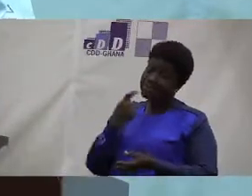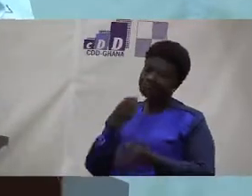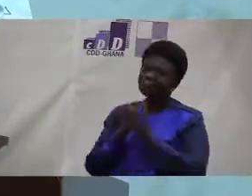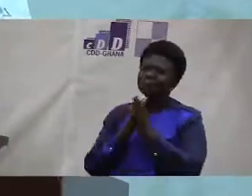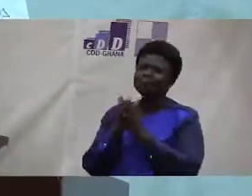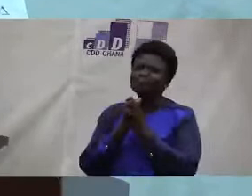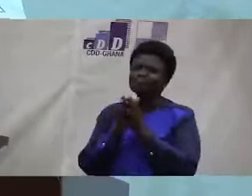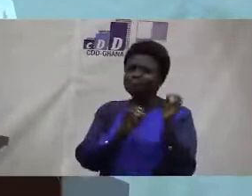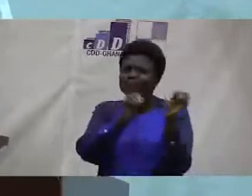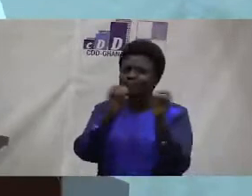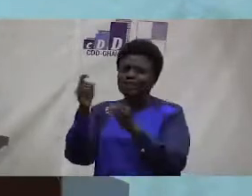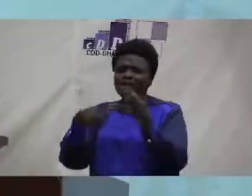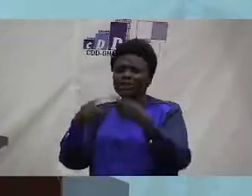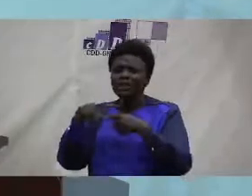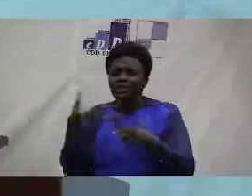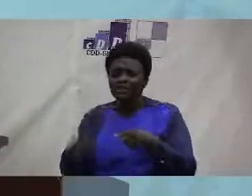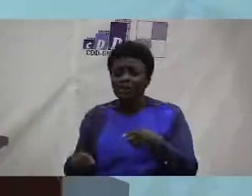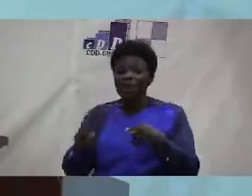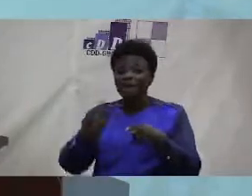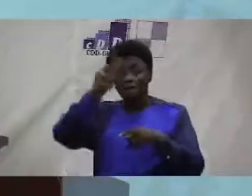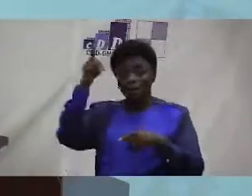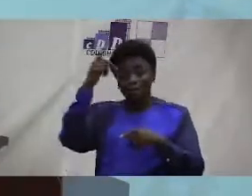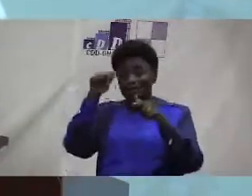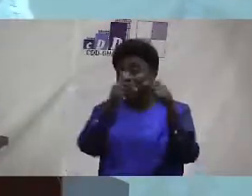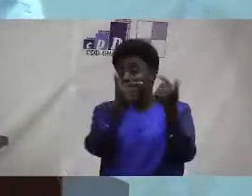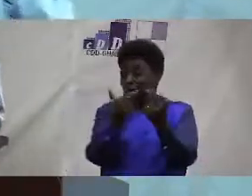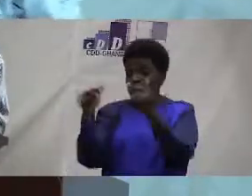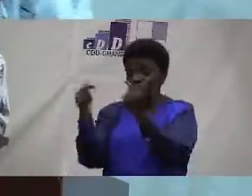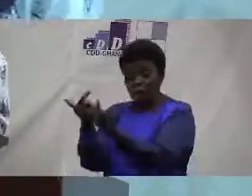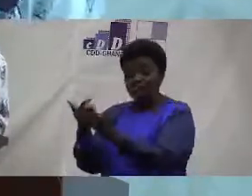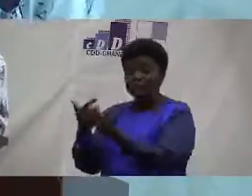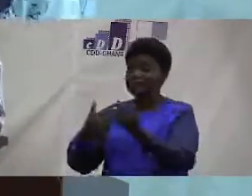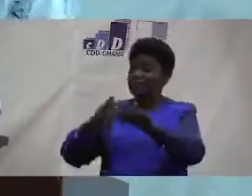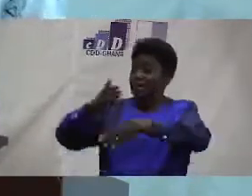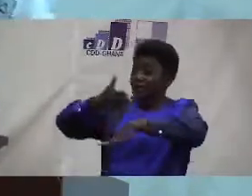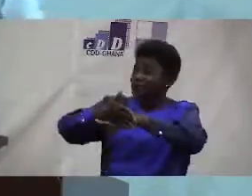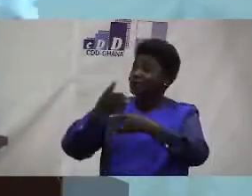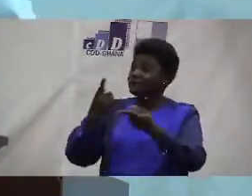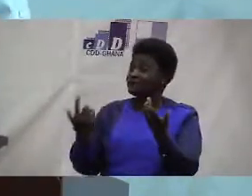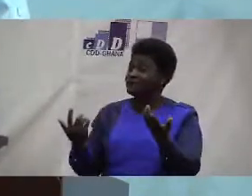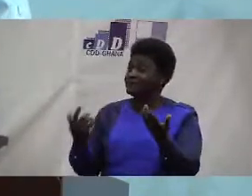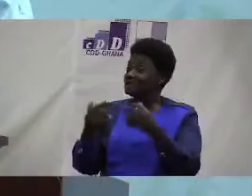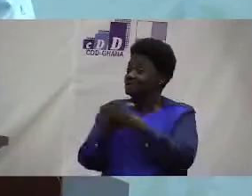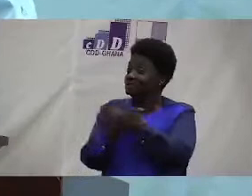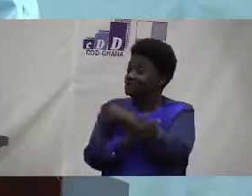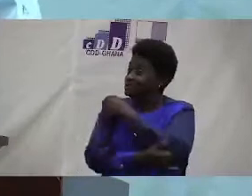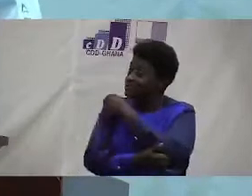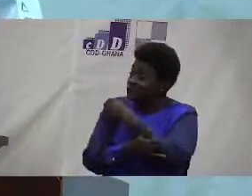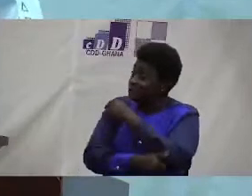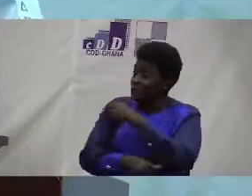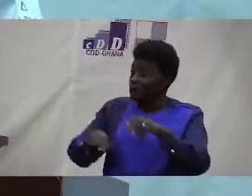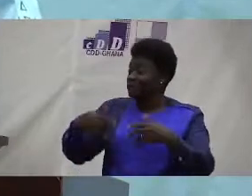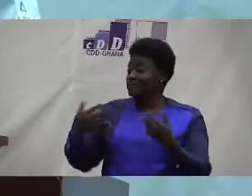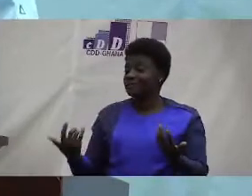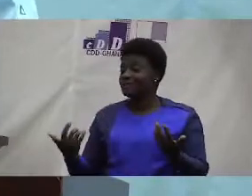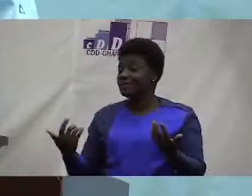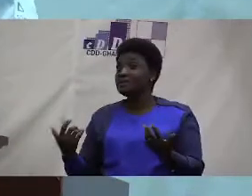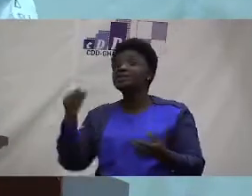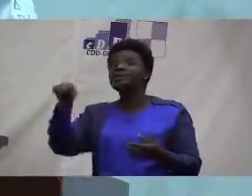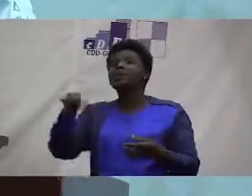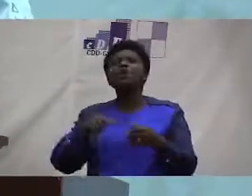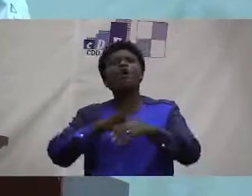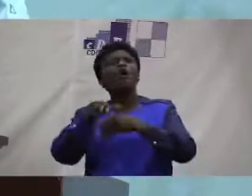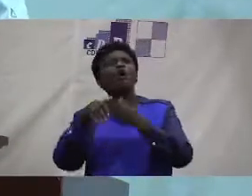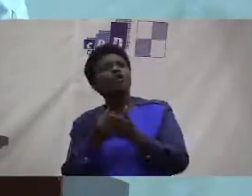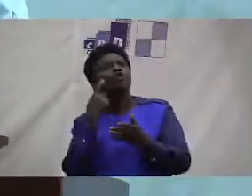observation about political parties across the continent is that even as the political parties are all showing all manner